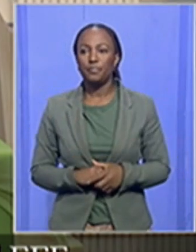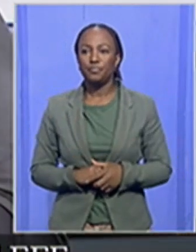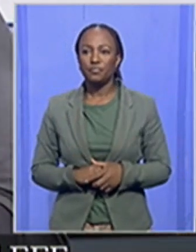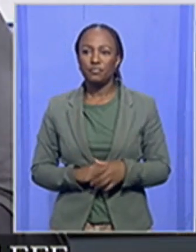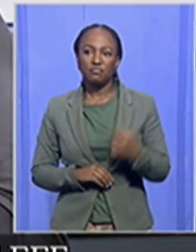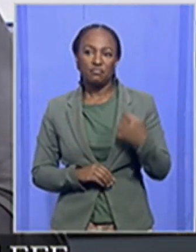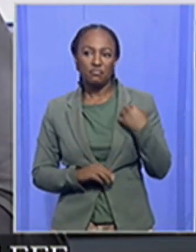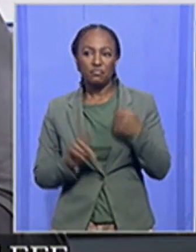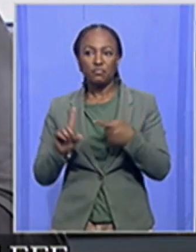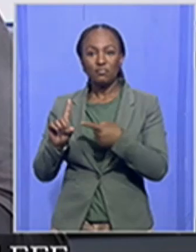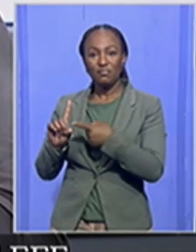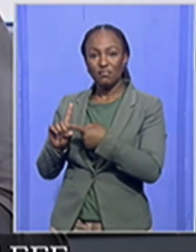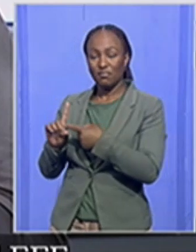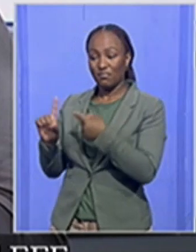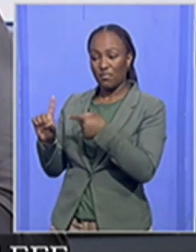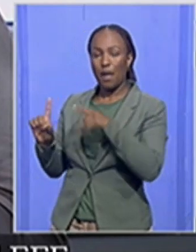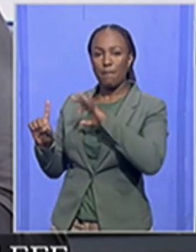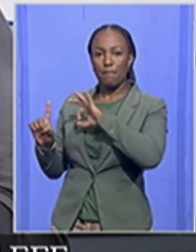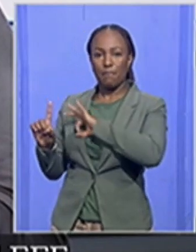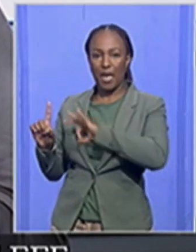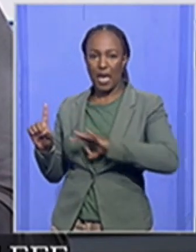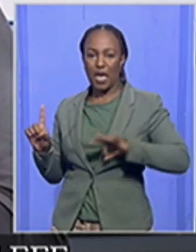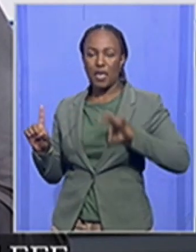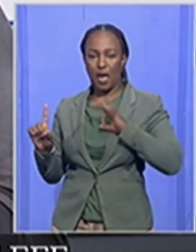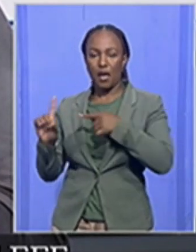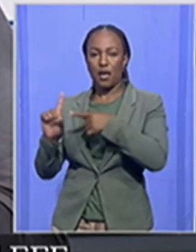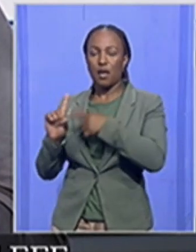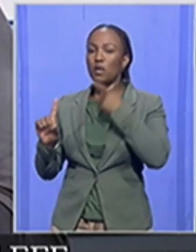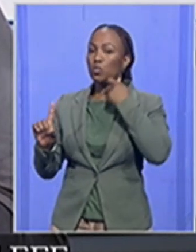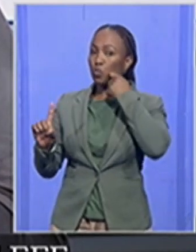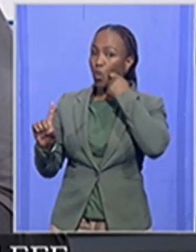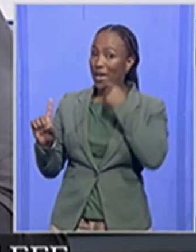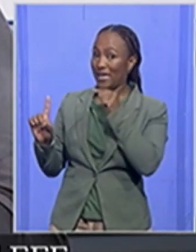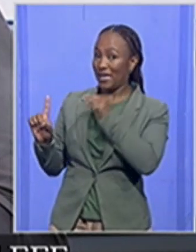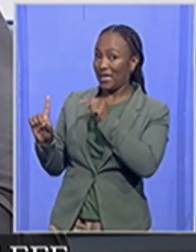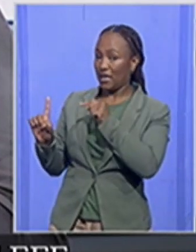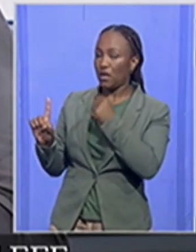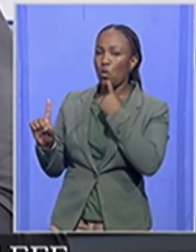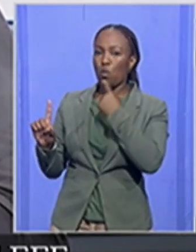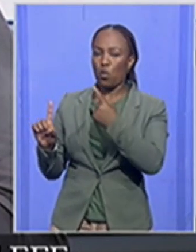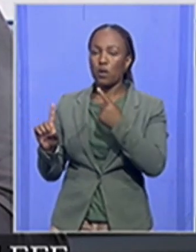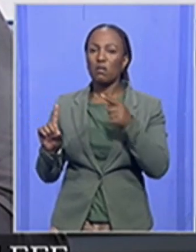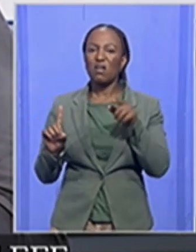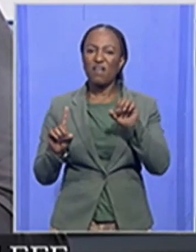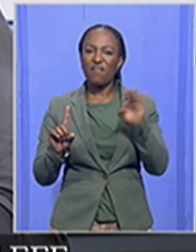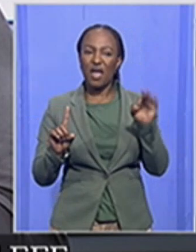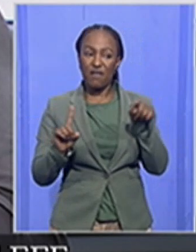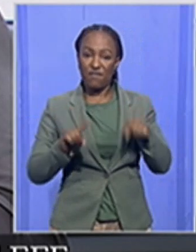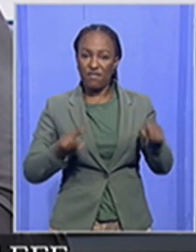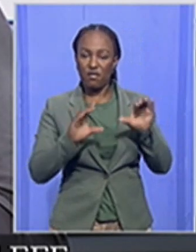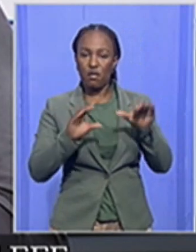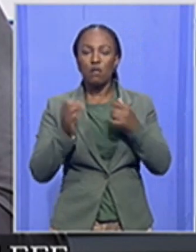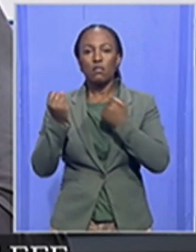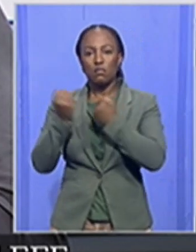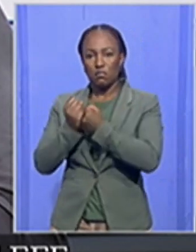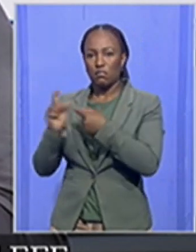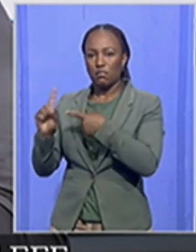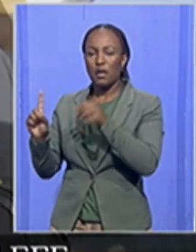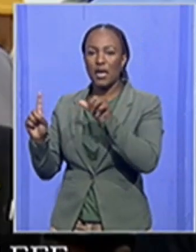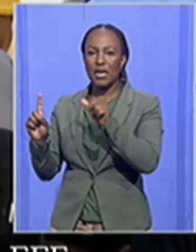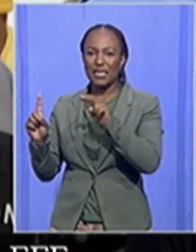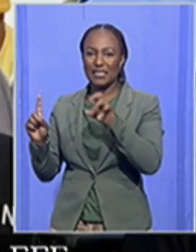kgethwa bjalo ka meyara wa Tshwane. O tšwetše pele ka gore bathekgi ba mokgatlo wa gabo ba ema nokeng boetapele ba ANC ka